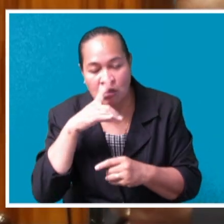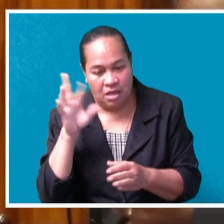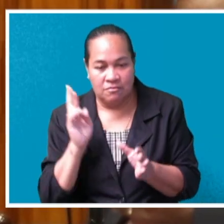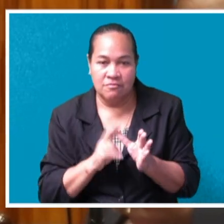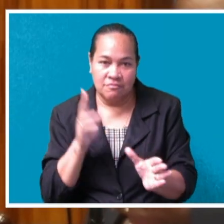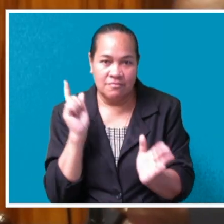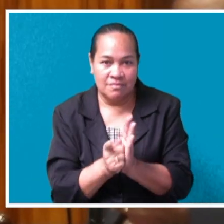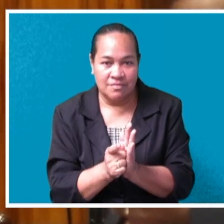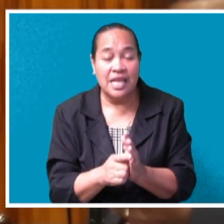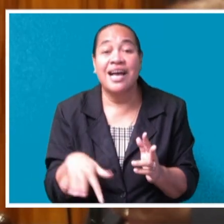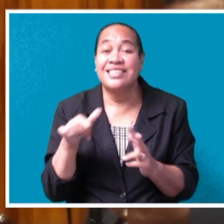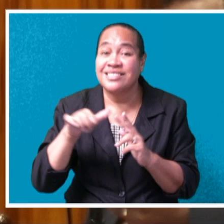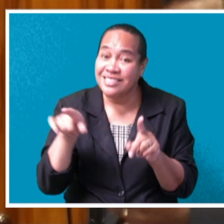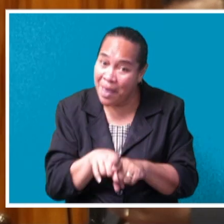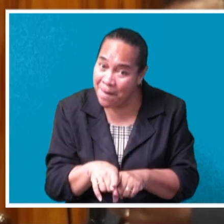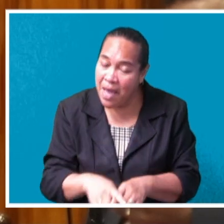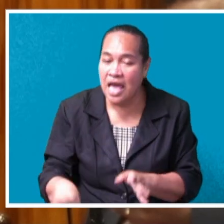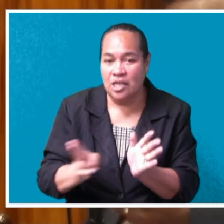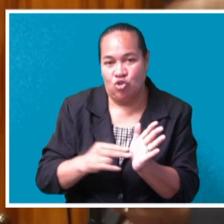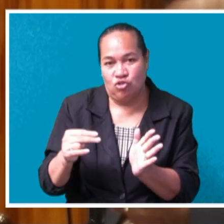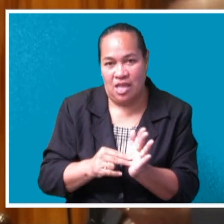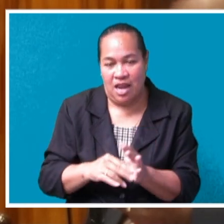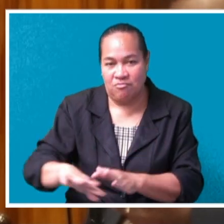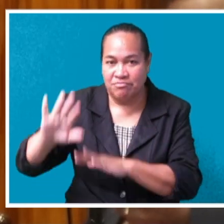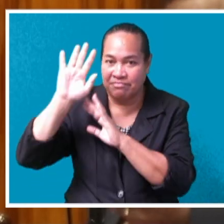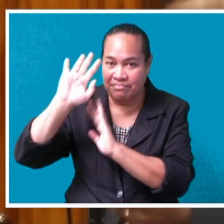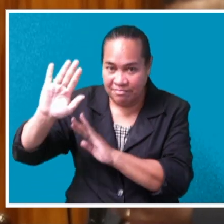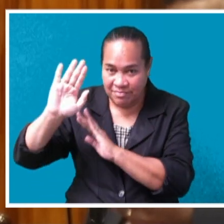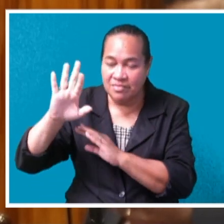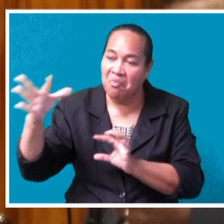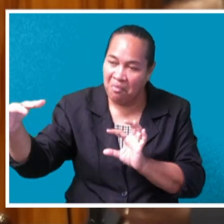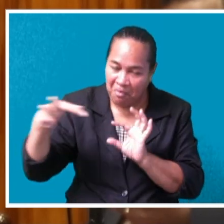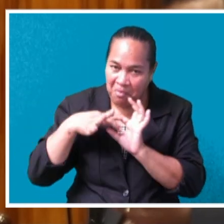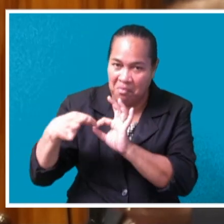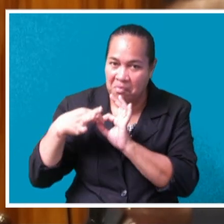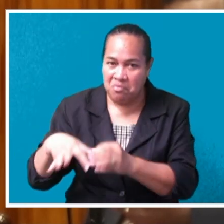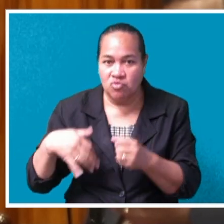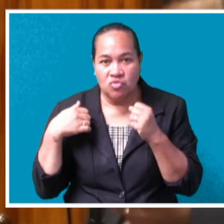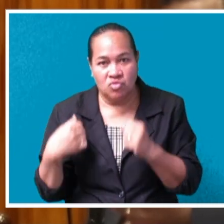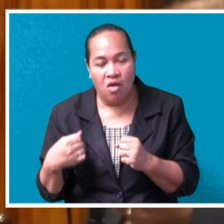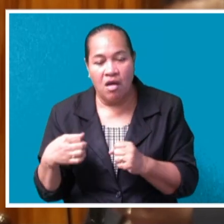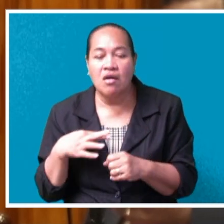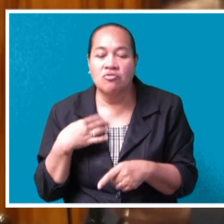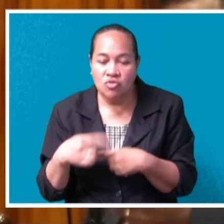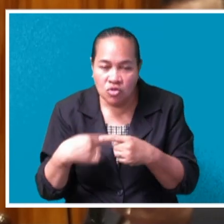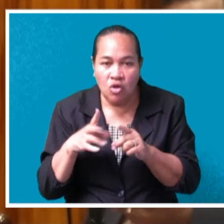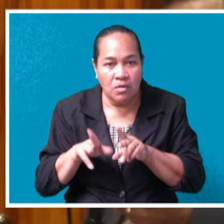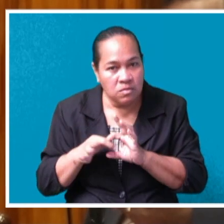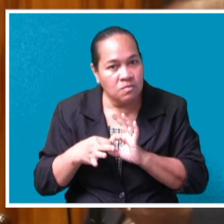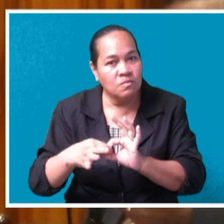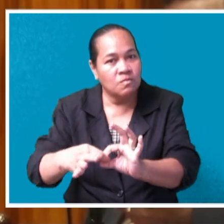Zealand also remains a trusted partner through the Nduawata Partnership cooperation between